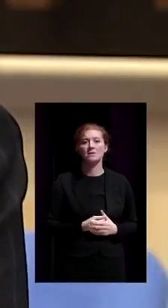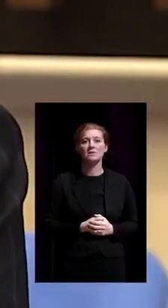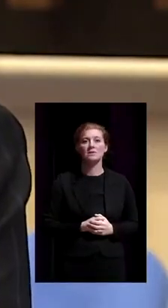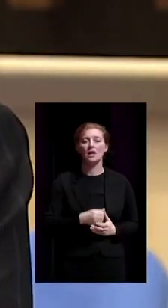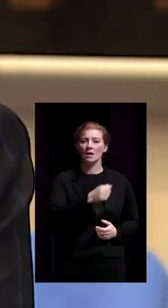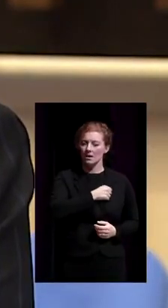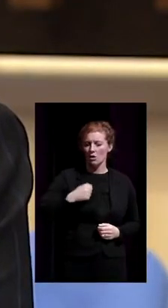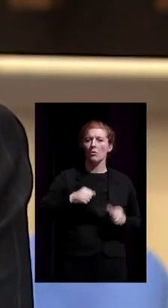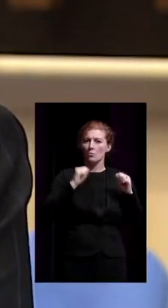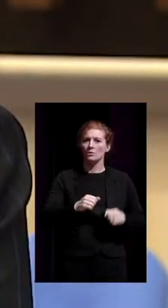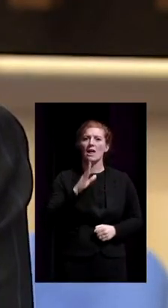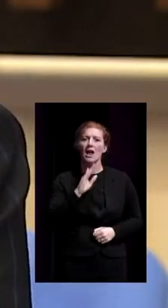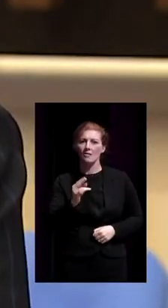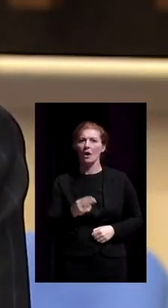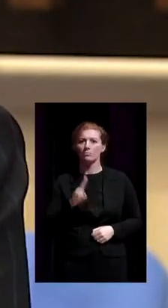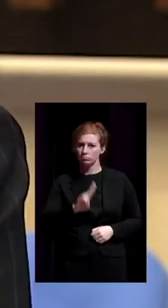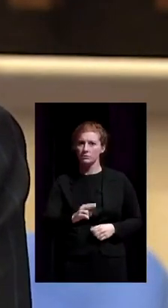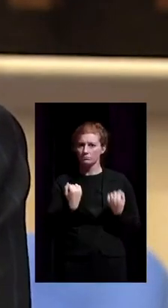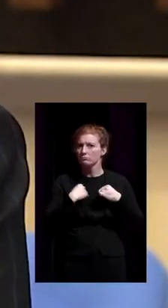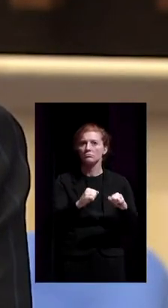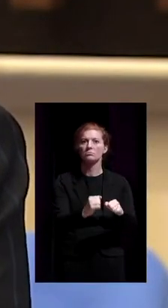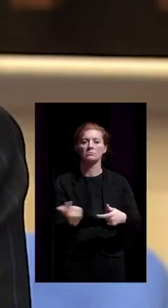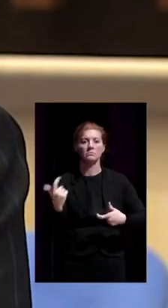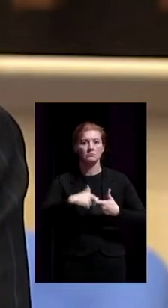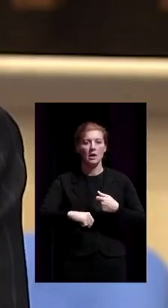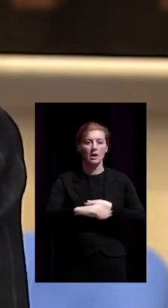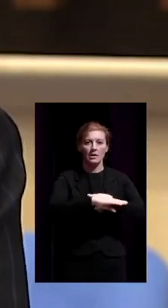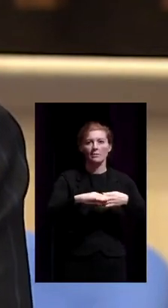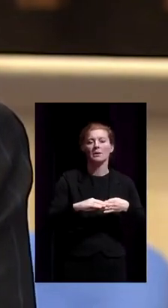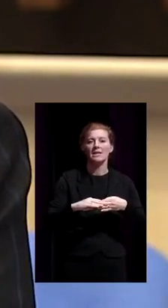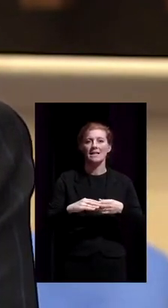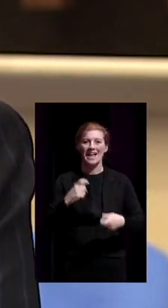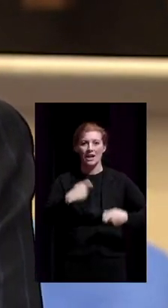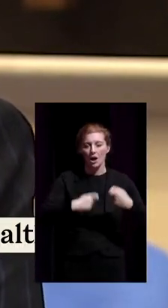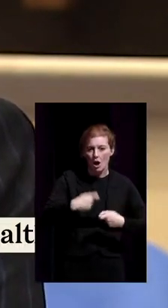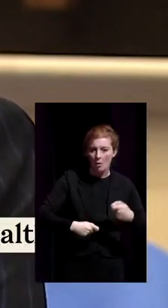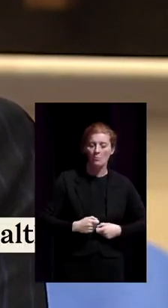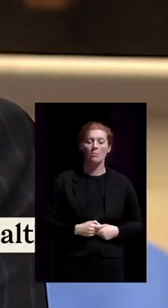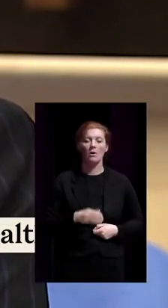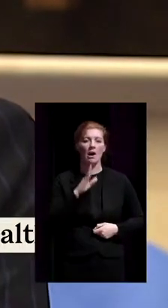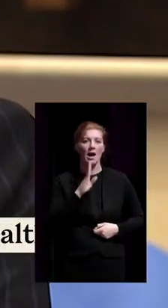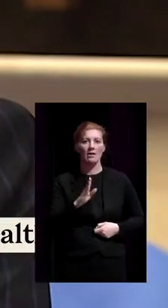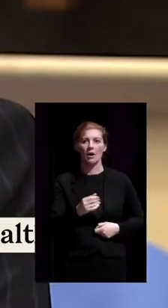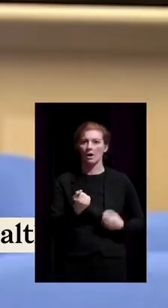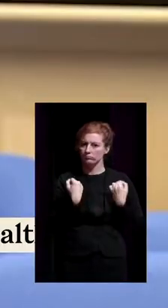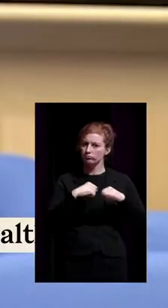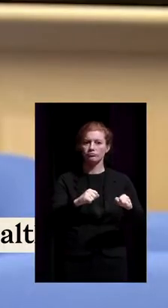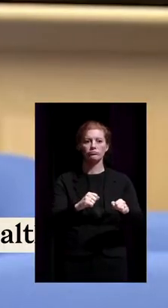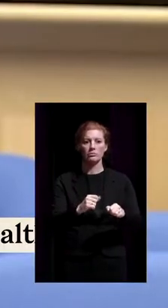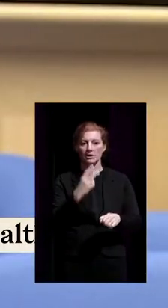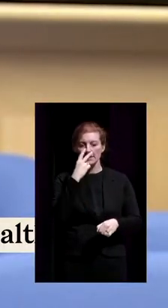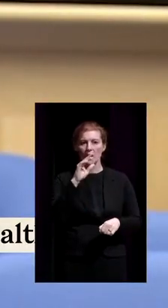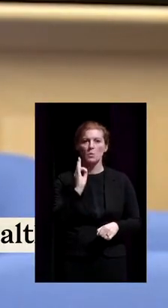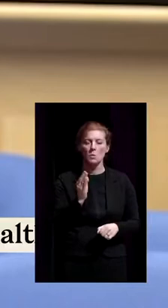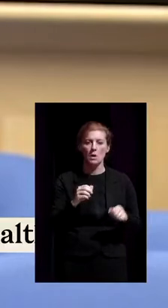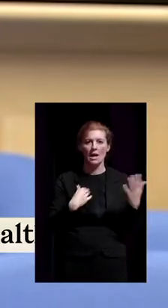Governments have to get real. They have to get real about the commercial determinants, and they have to get real about the impact of the climate